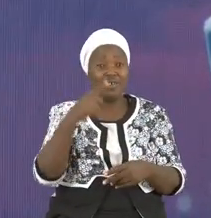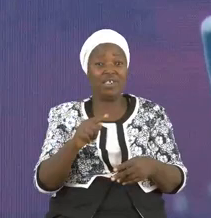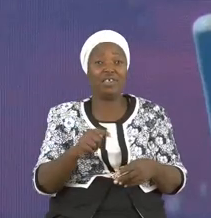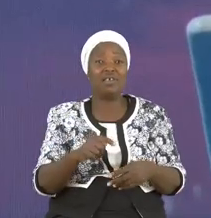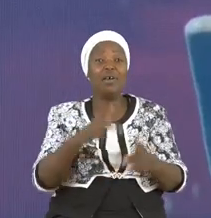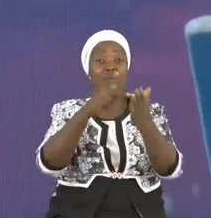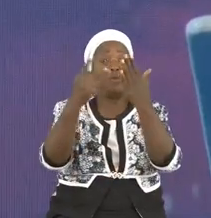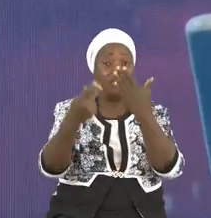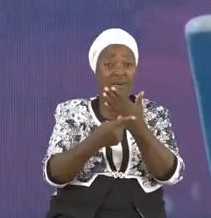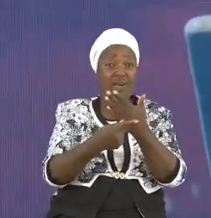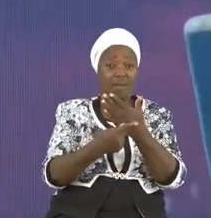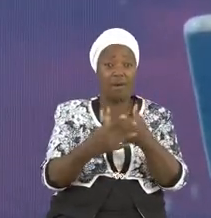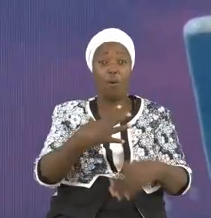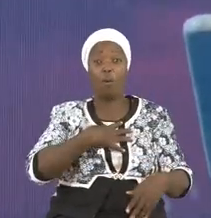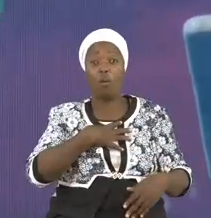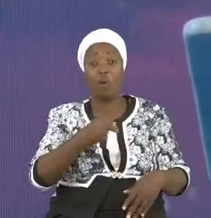White man,